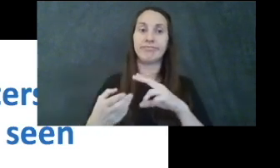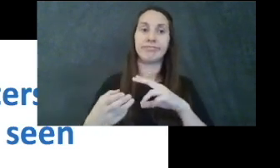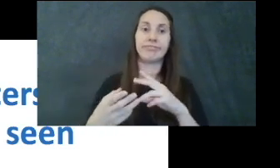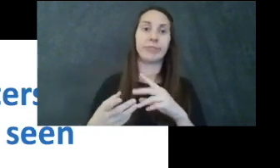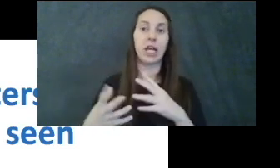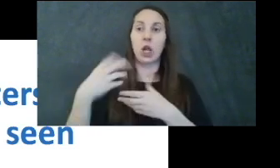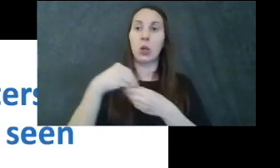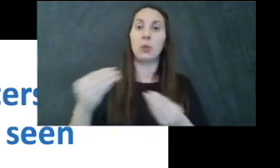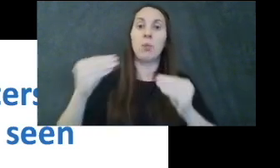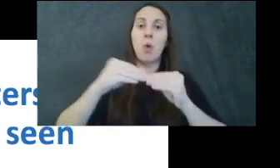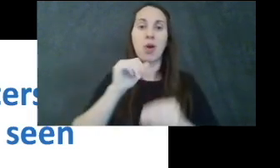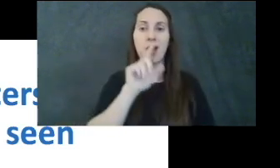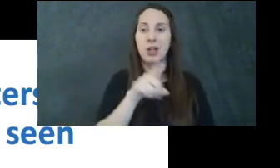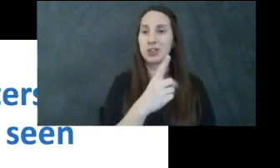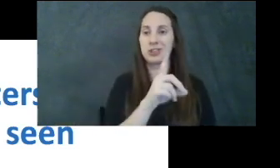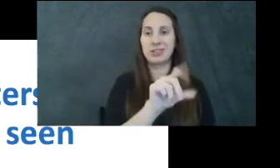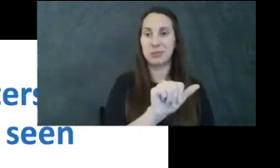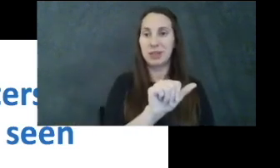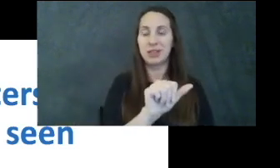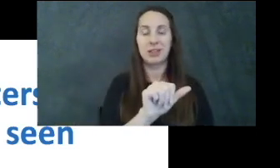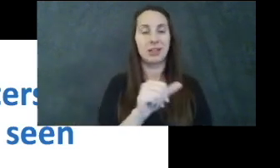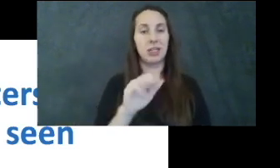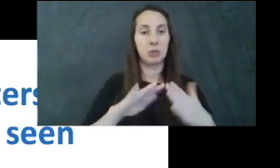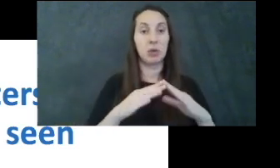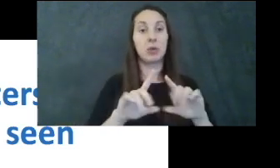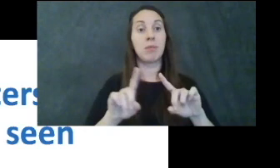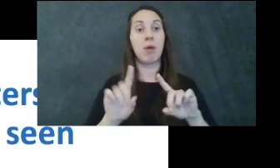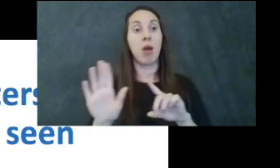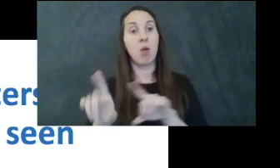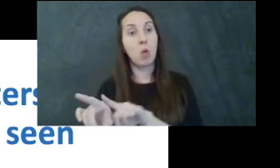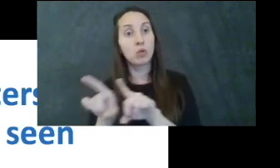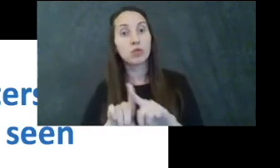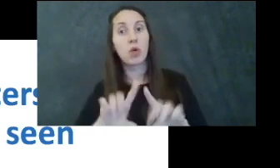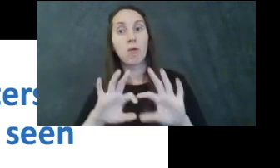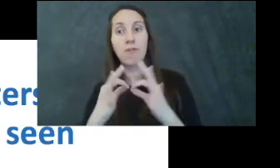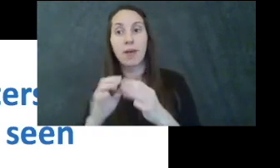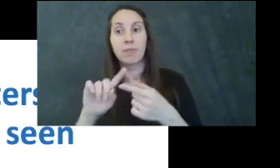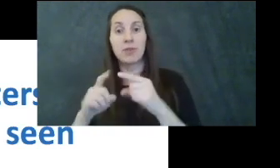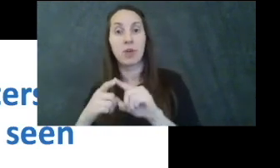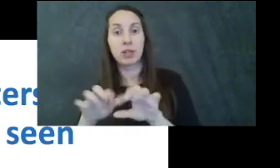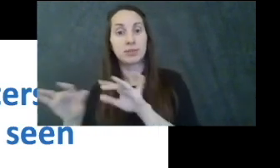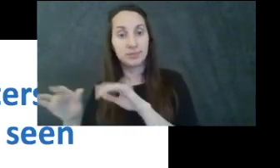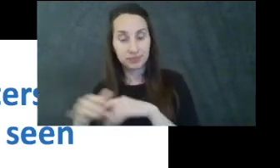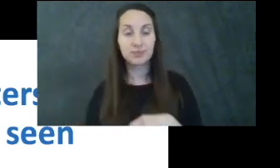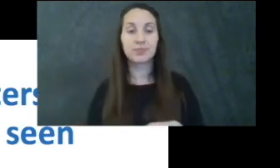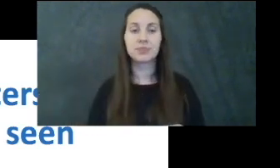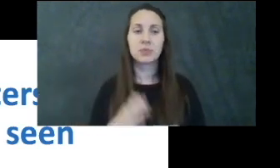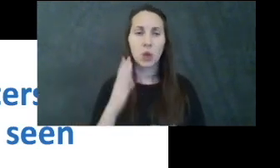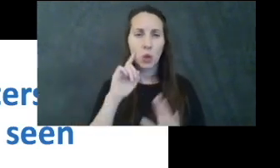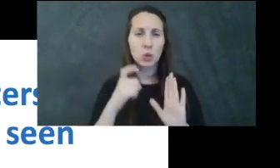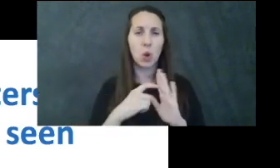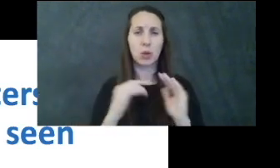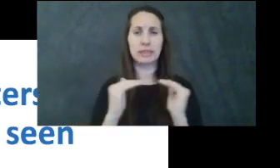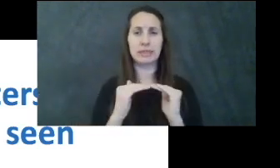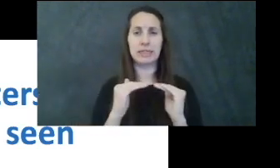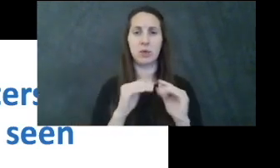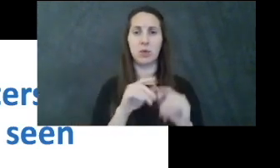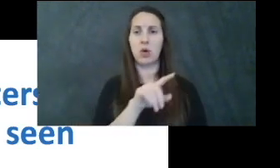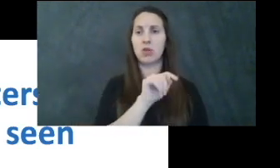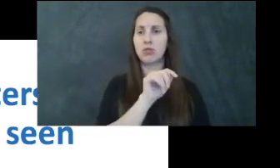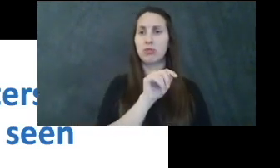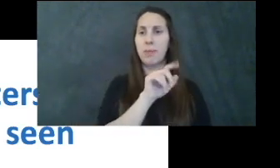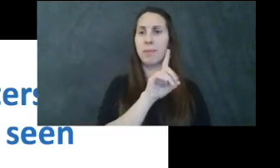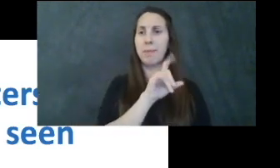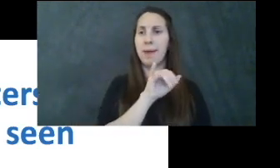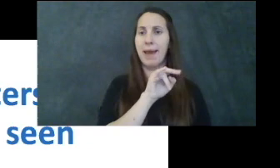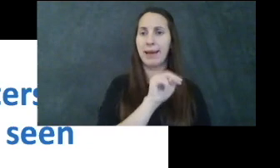disability, particularly in the era of COVID. You'll notice that Trump and Biden voters about equally likely to have heard of things.